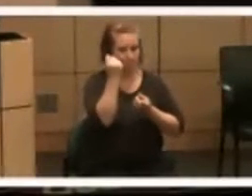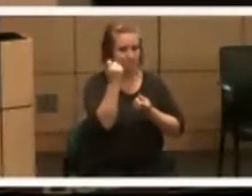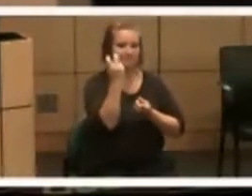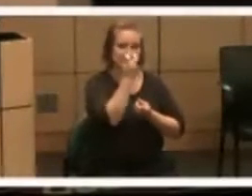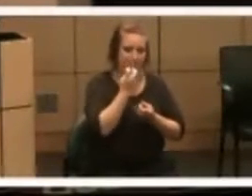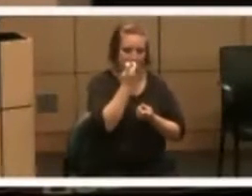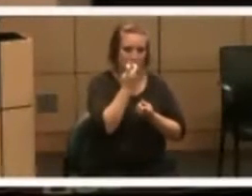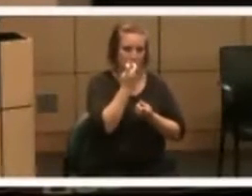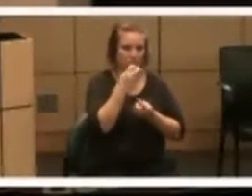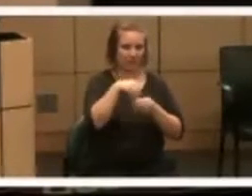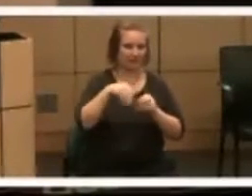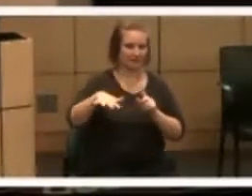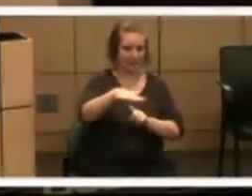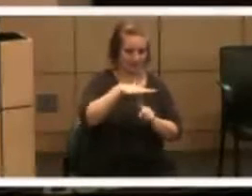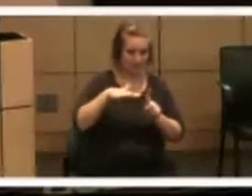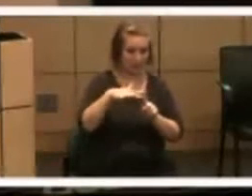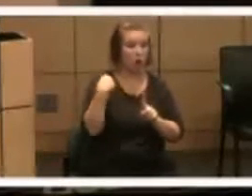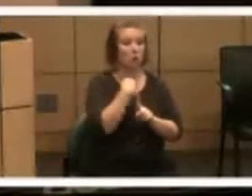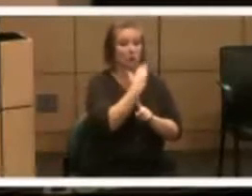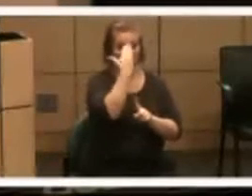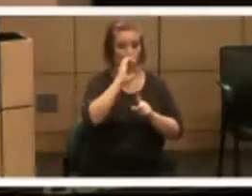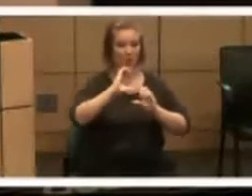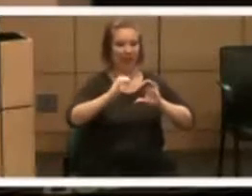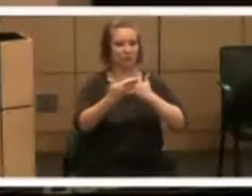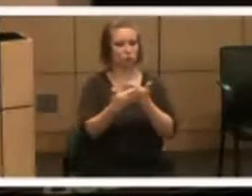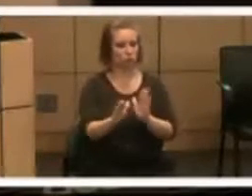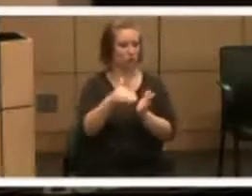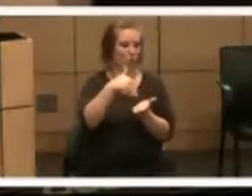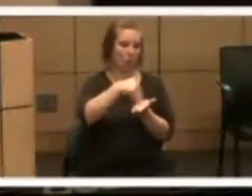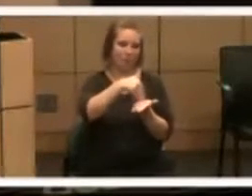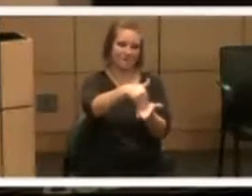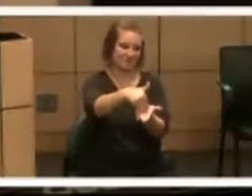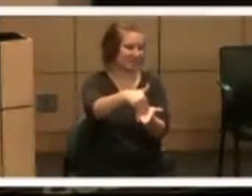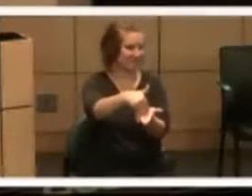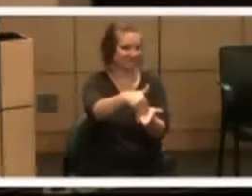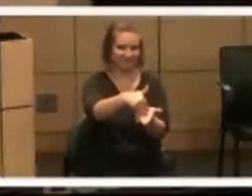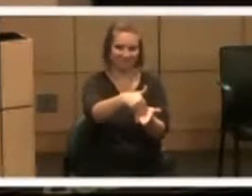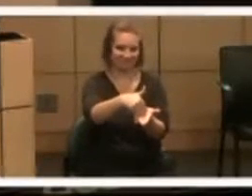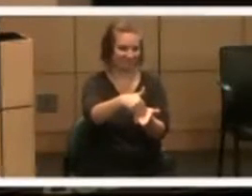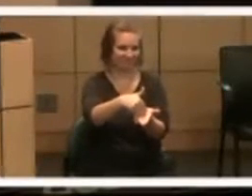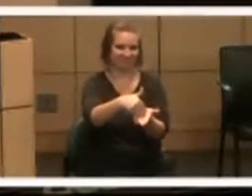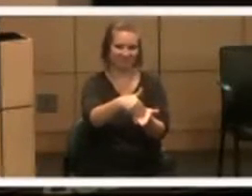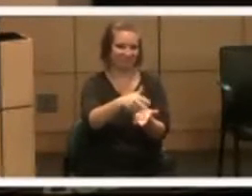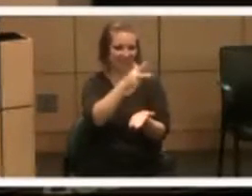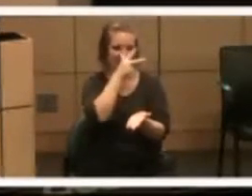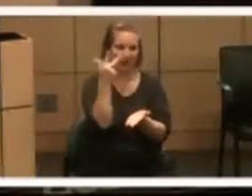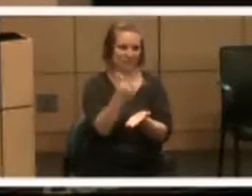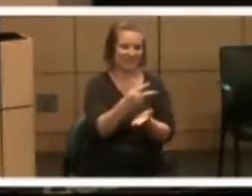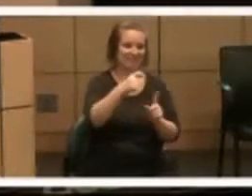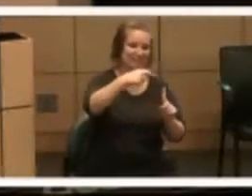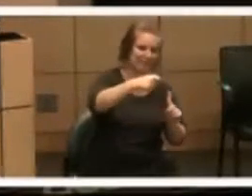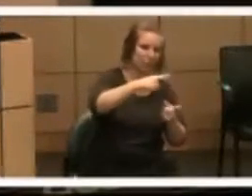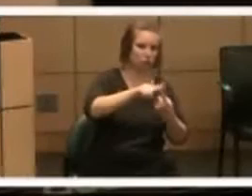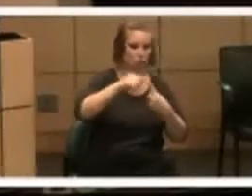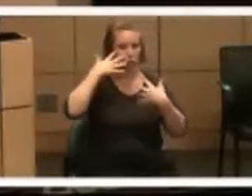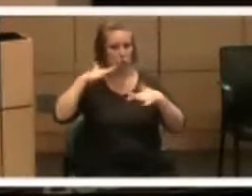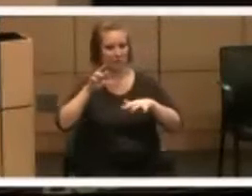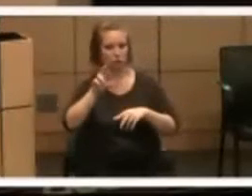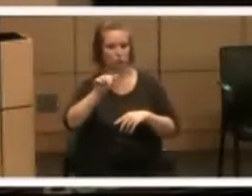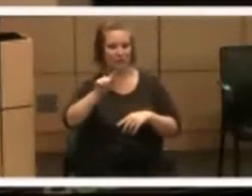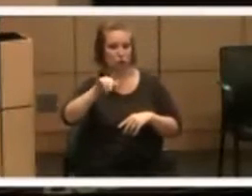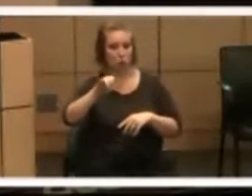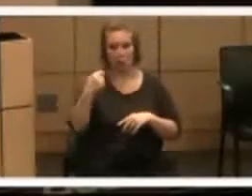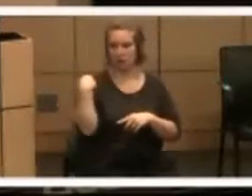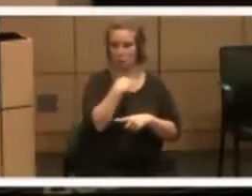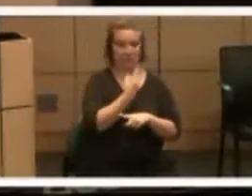in their environments. We do know that classrooms have often pretty poor signal-to-noise ratios, and we do know that if we can't get a